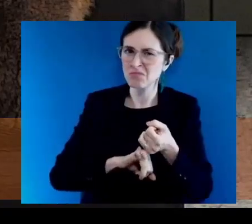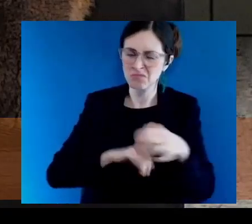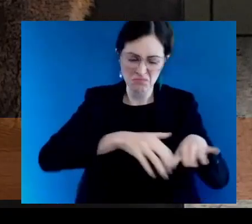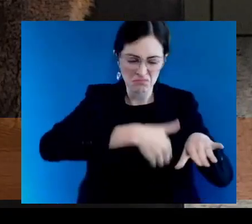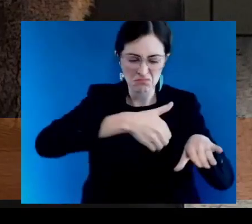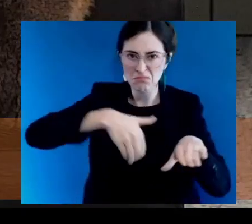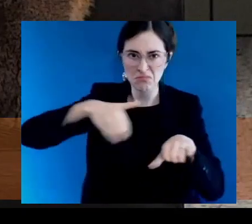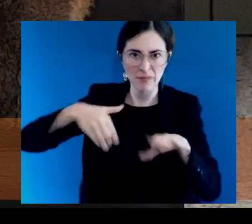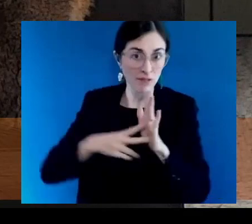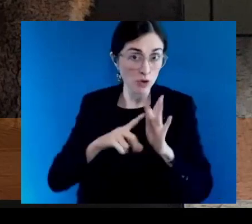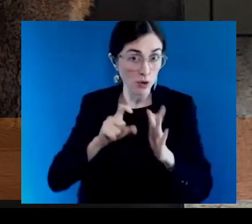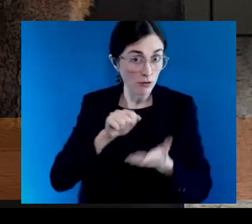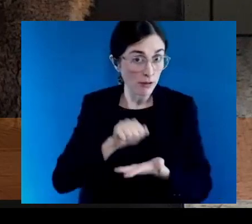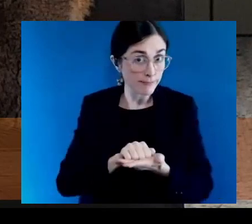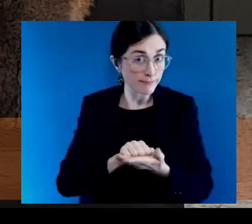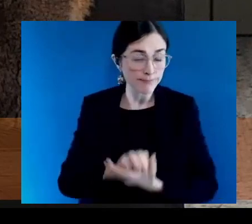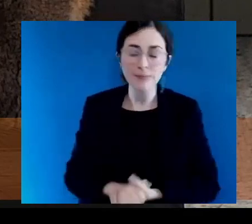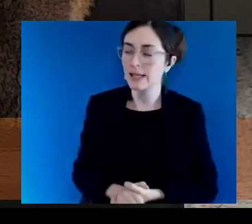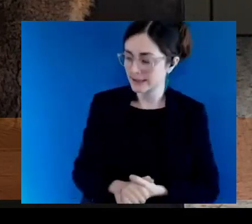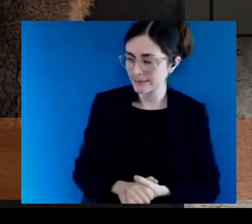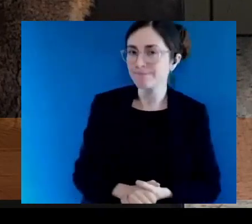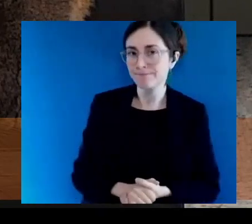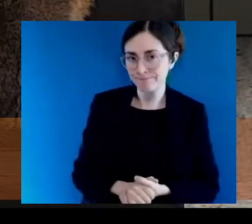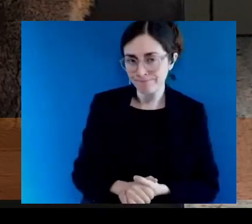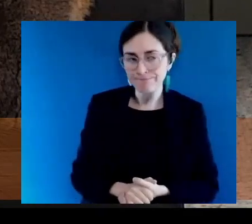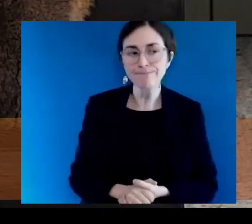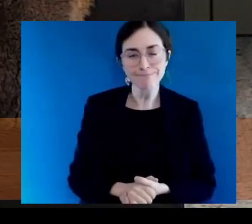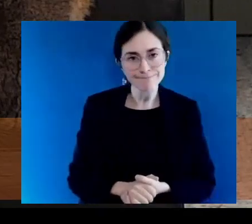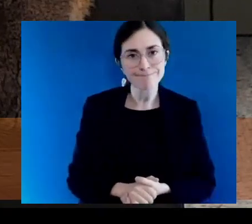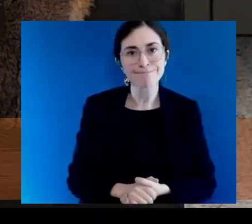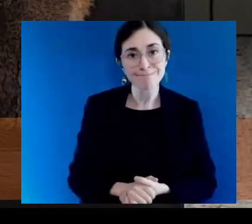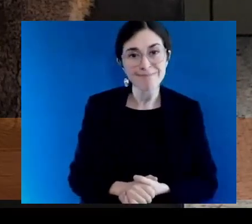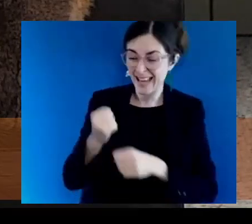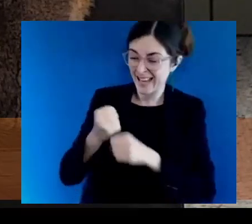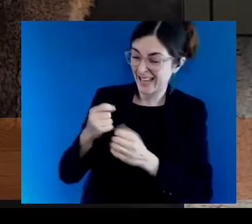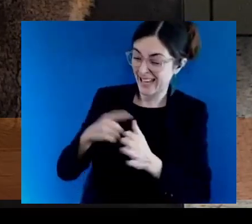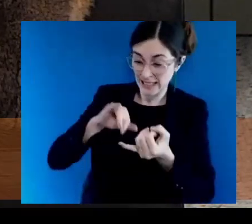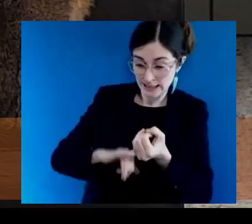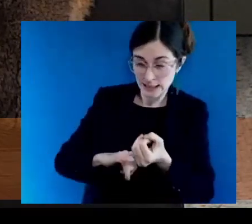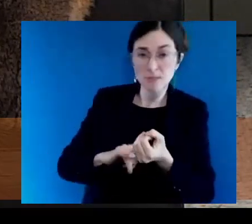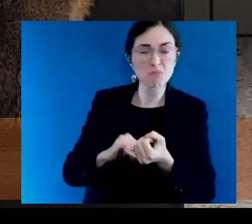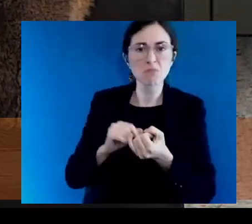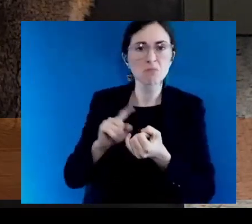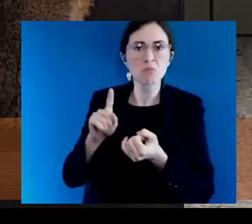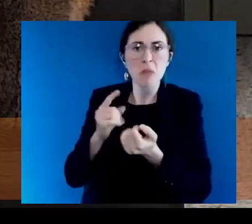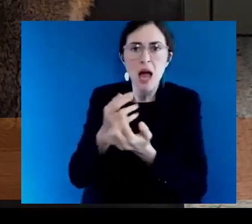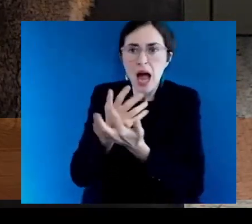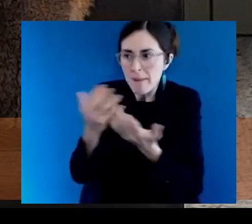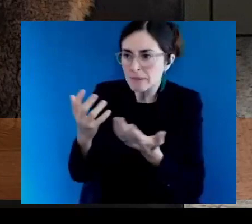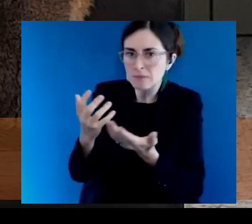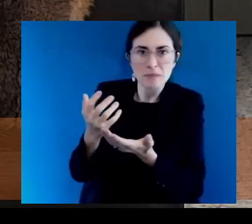lands. Yes. Can you give us the numbers for gas produced and injected?